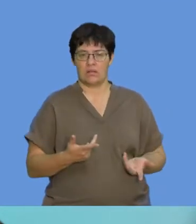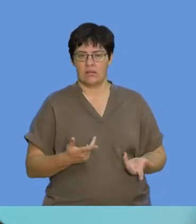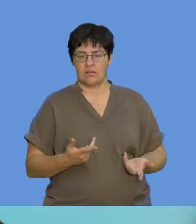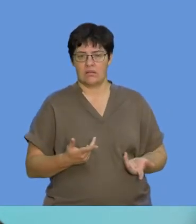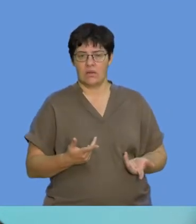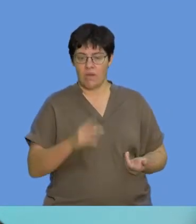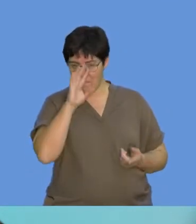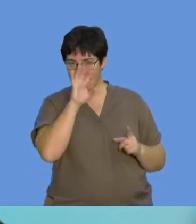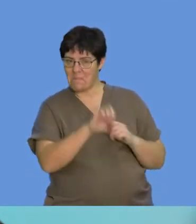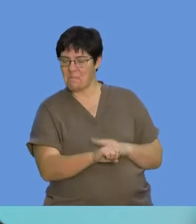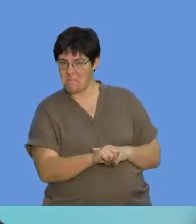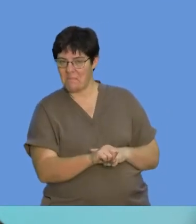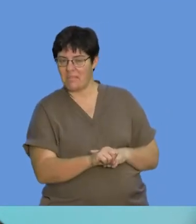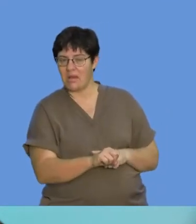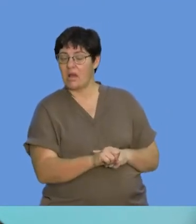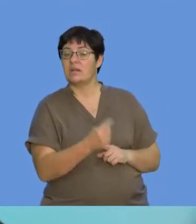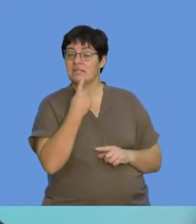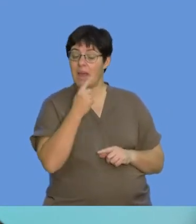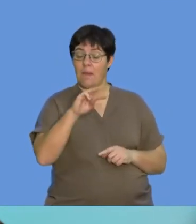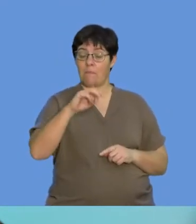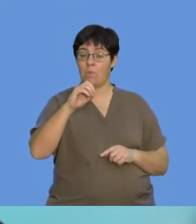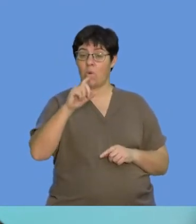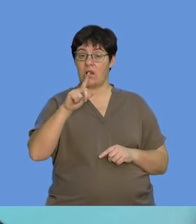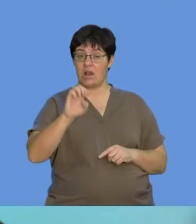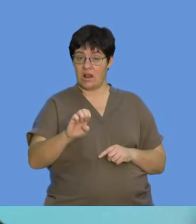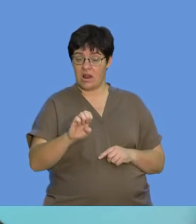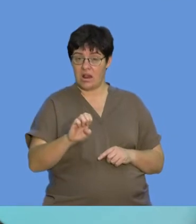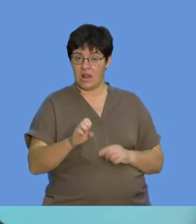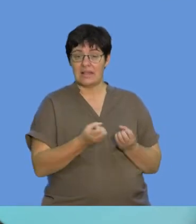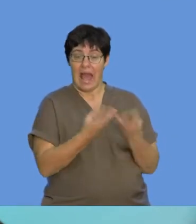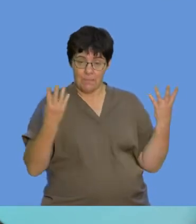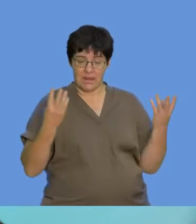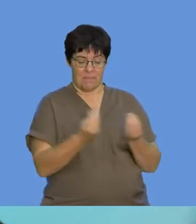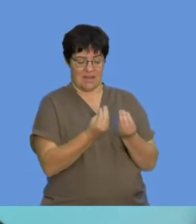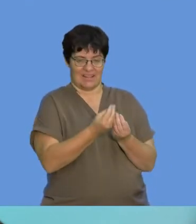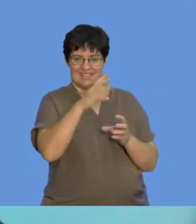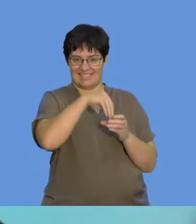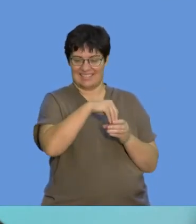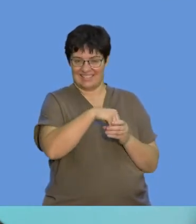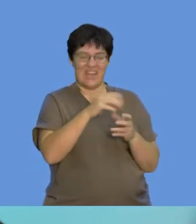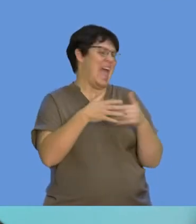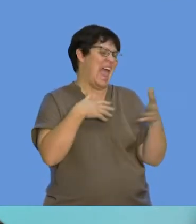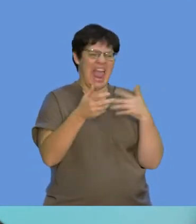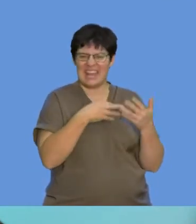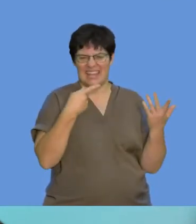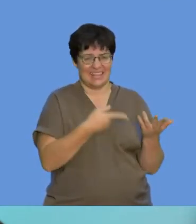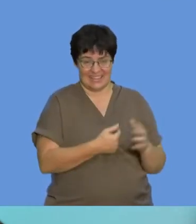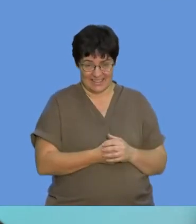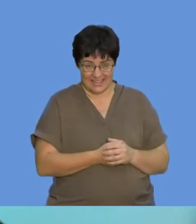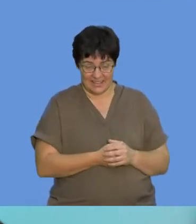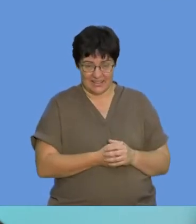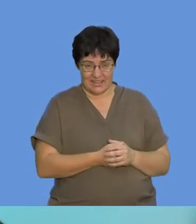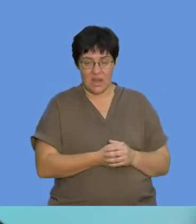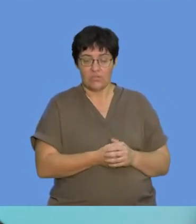actually recognizing the fact that when we talk of a mole, we talk about a number of particles of any substance. So a mole